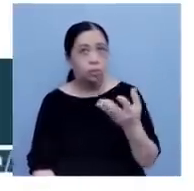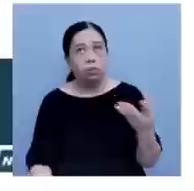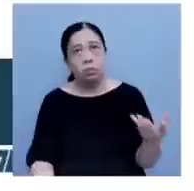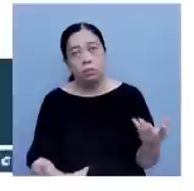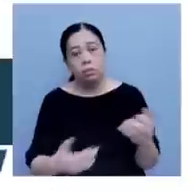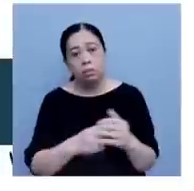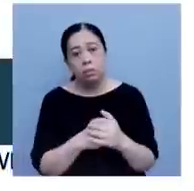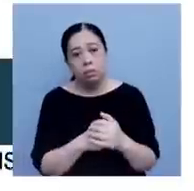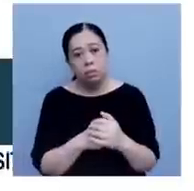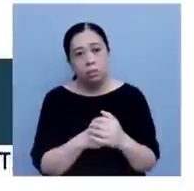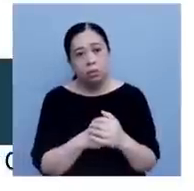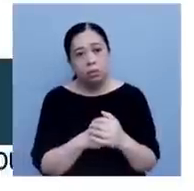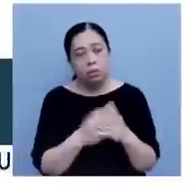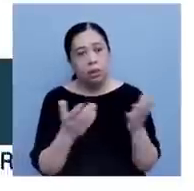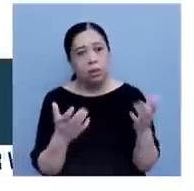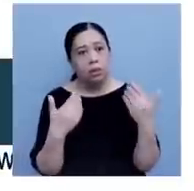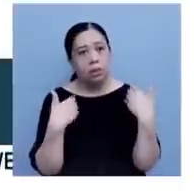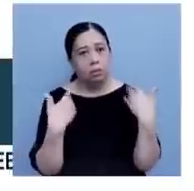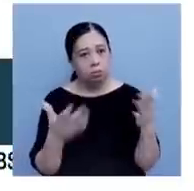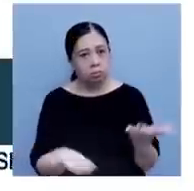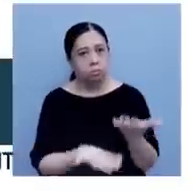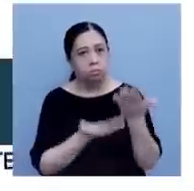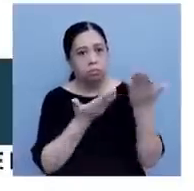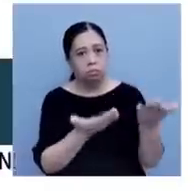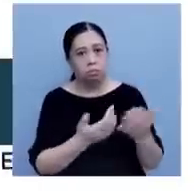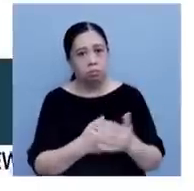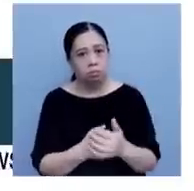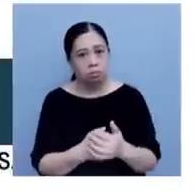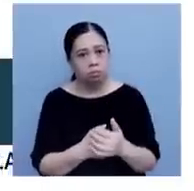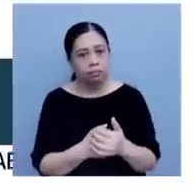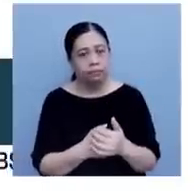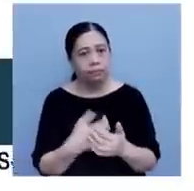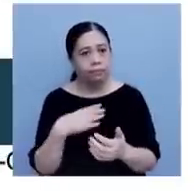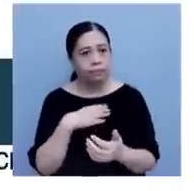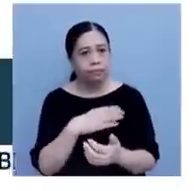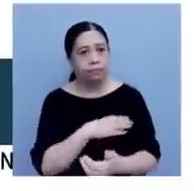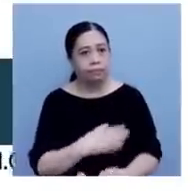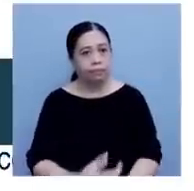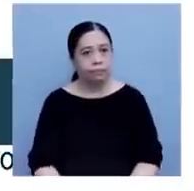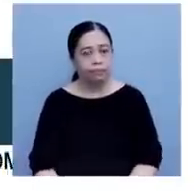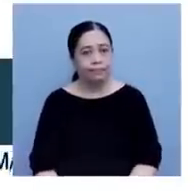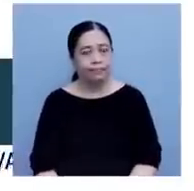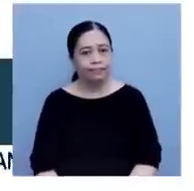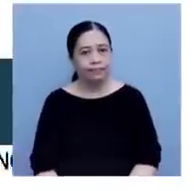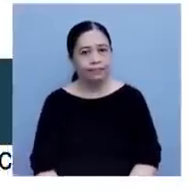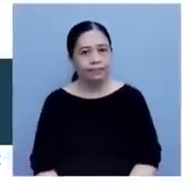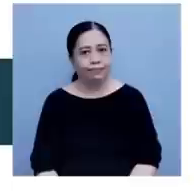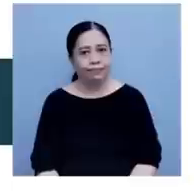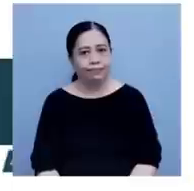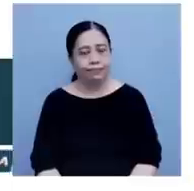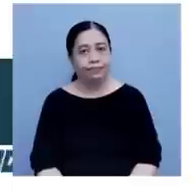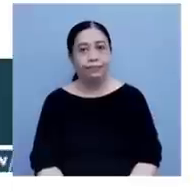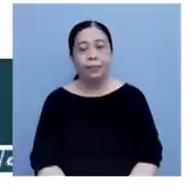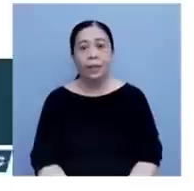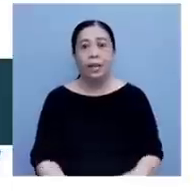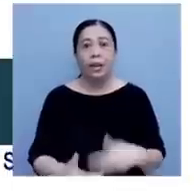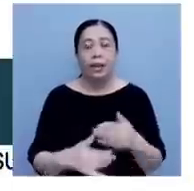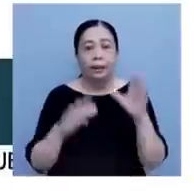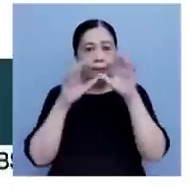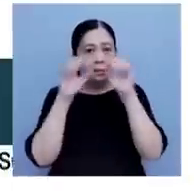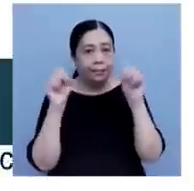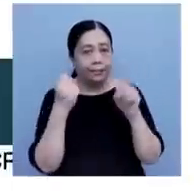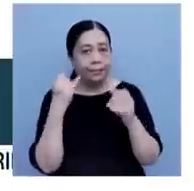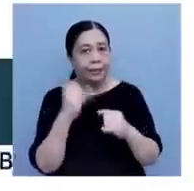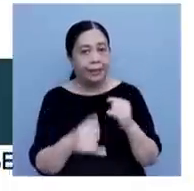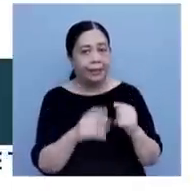that they had submitted to Congress. Okay. The president, in his last State